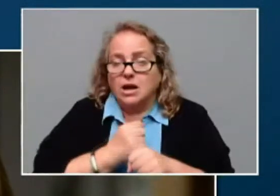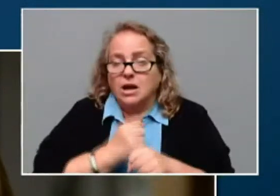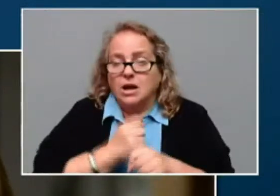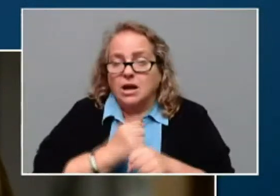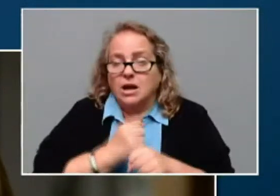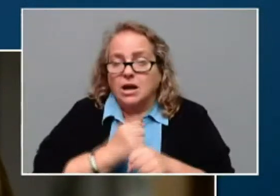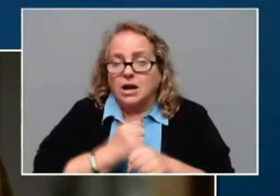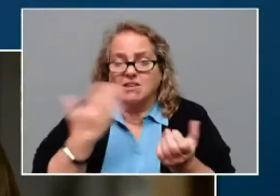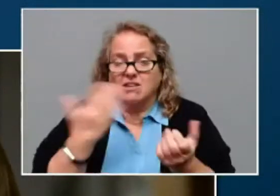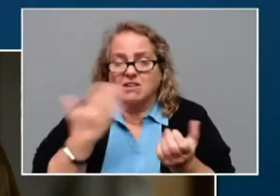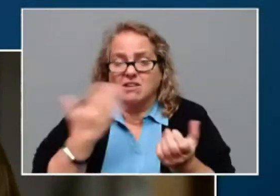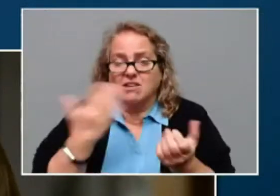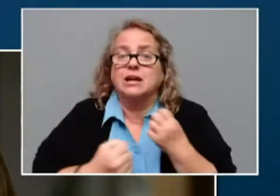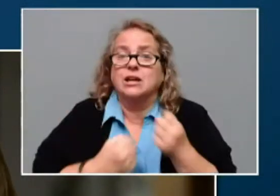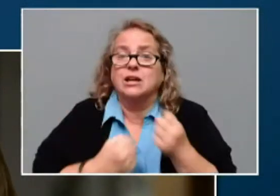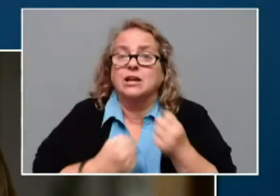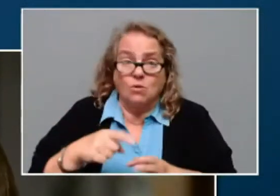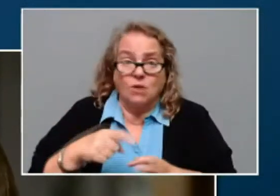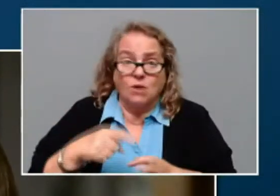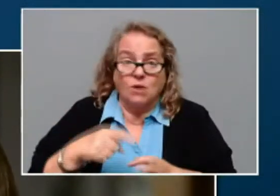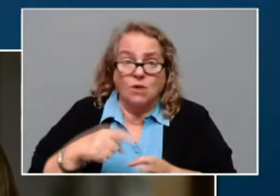is not anything I ever expected.